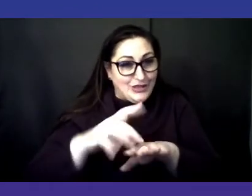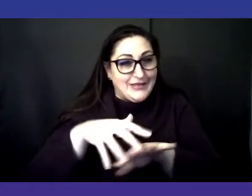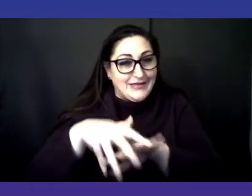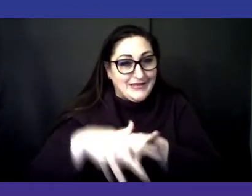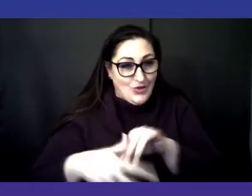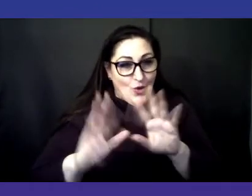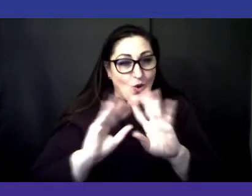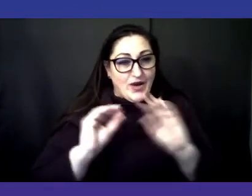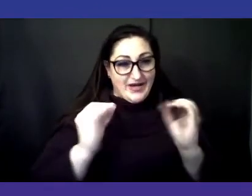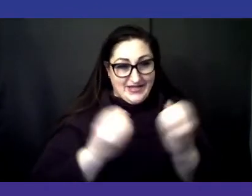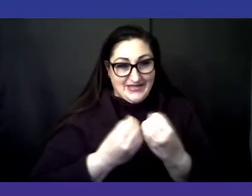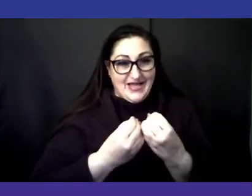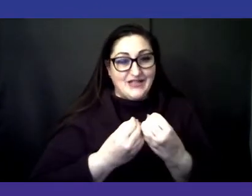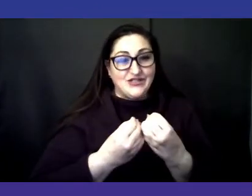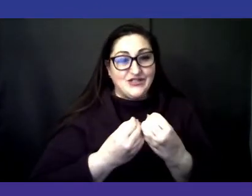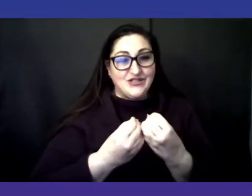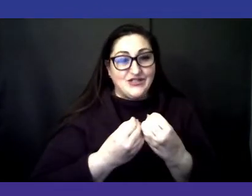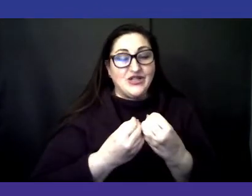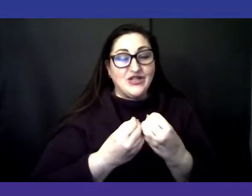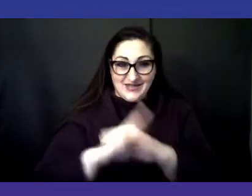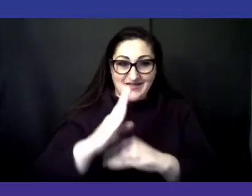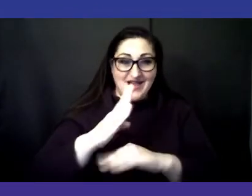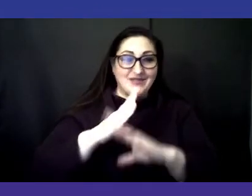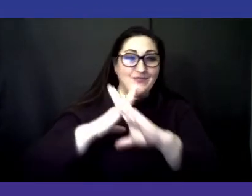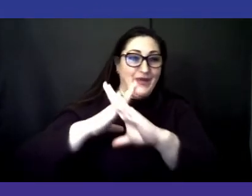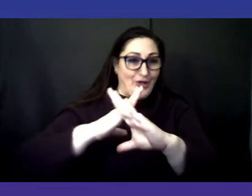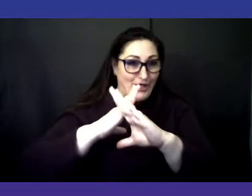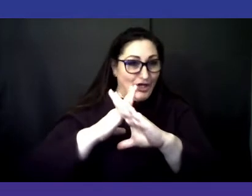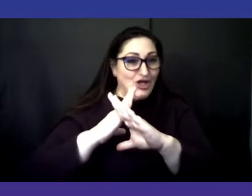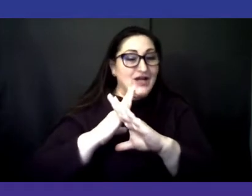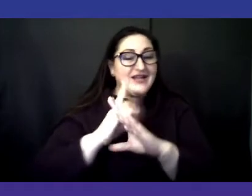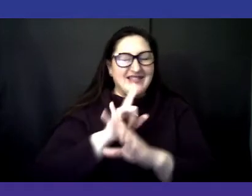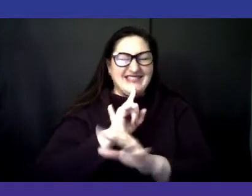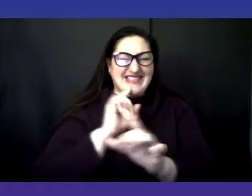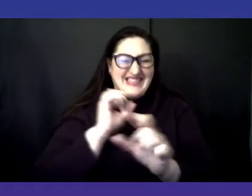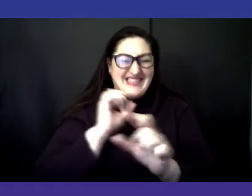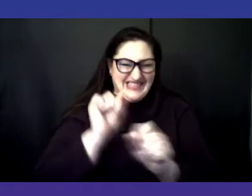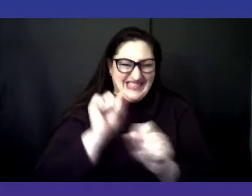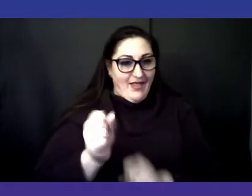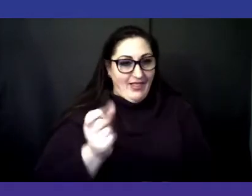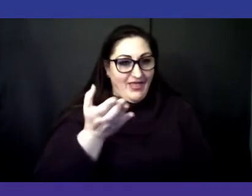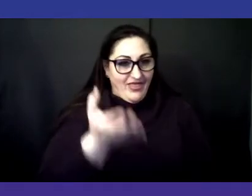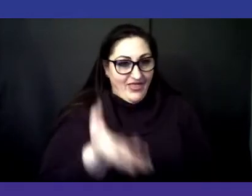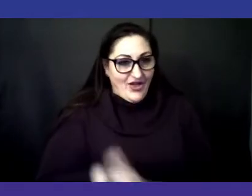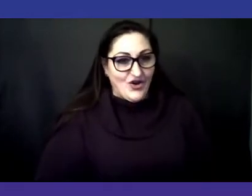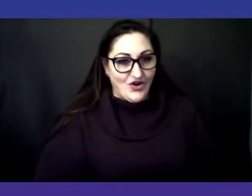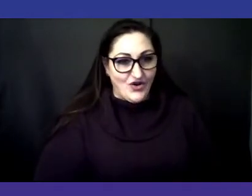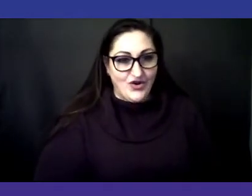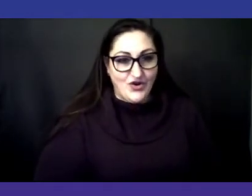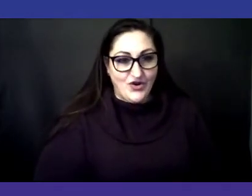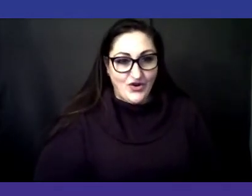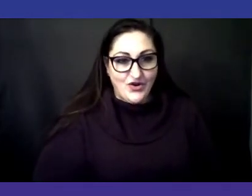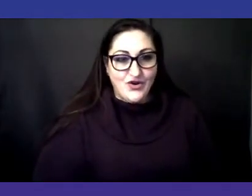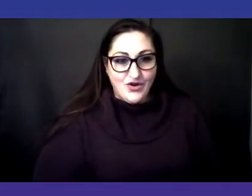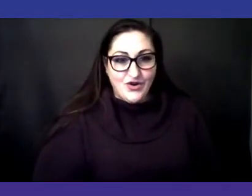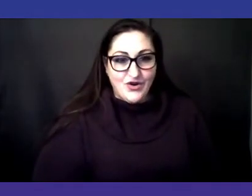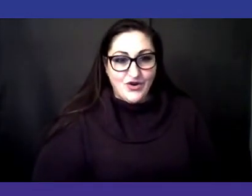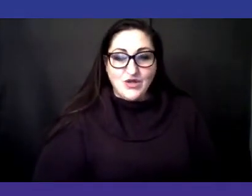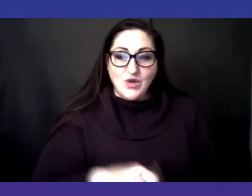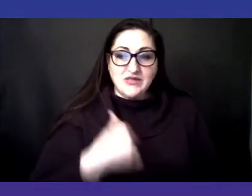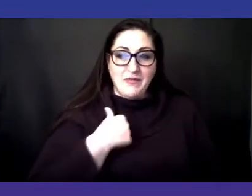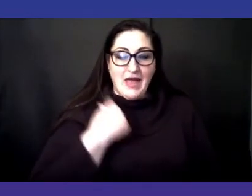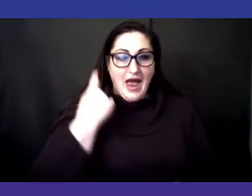access barrier is definitely there. And that's, something I need to reflect and work